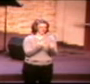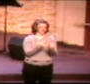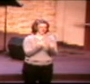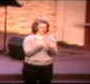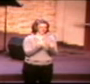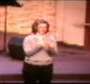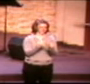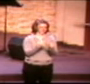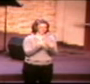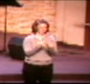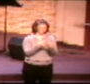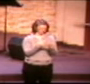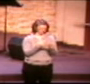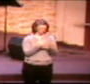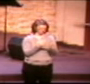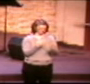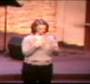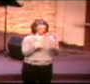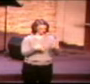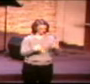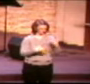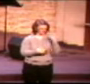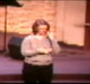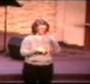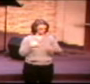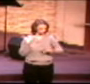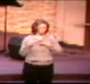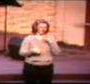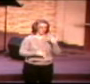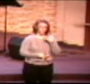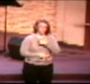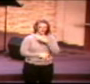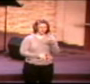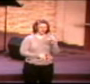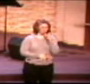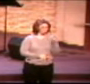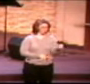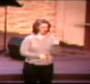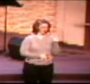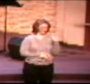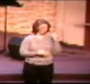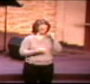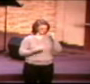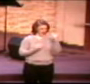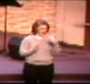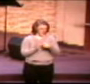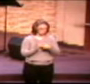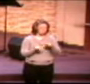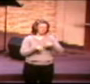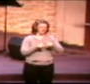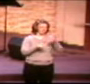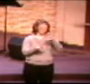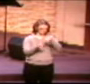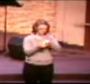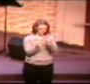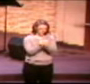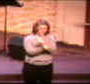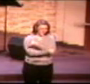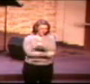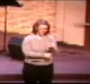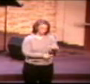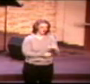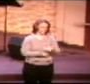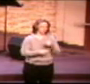take great joy that we have not just been witnesses, but participants with you in the